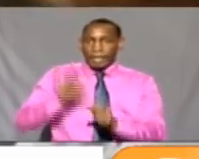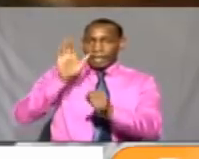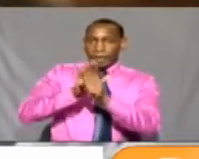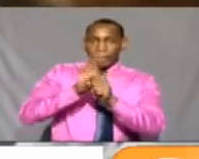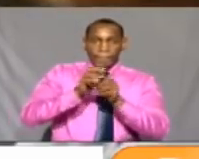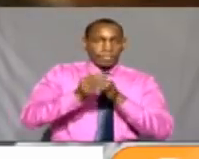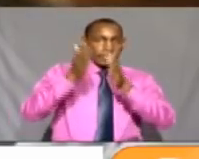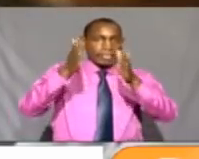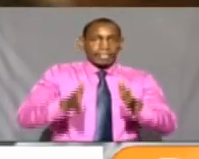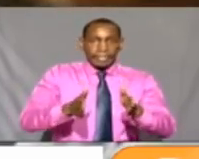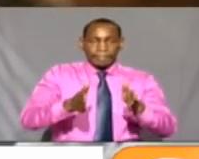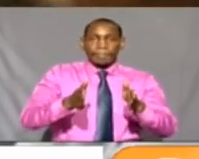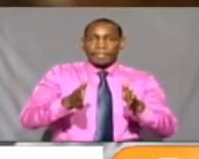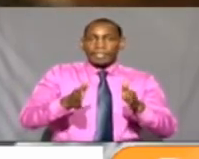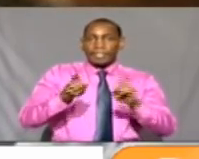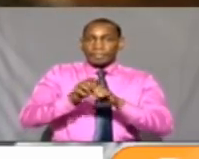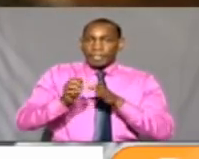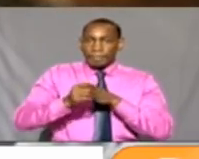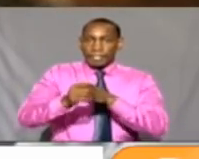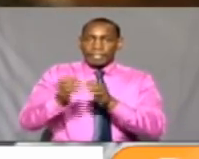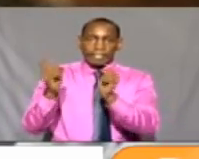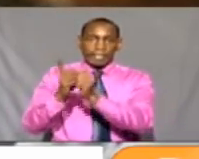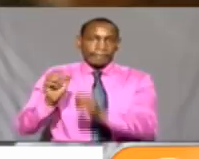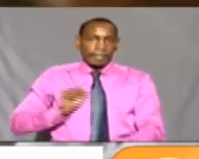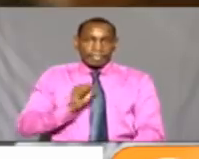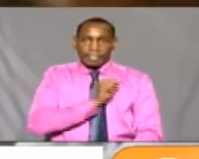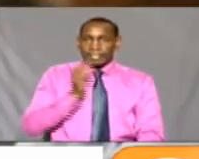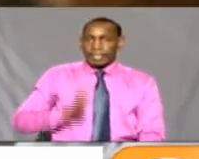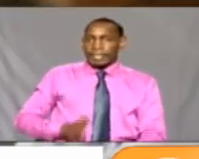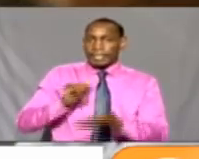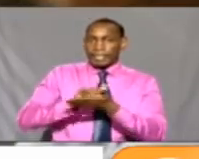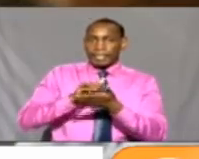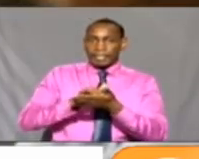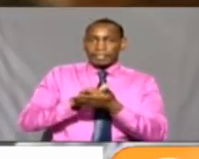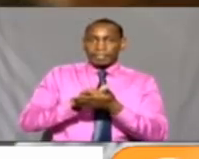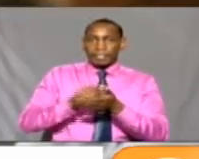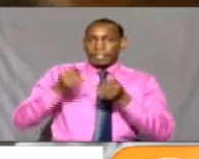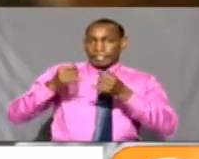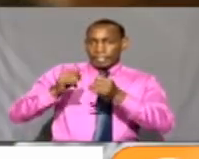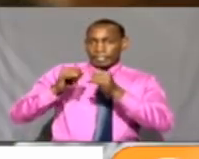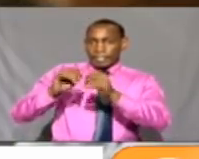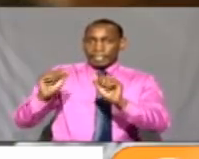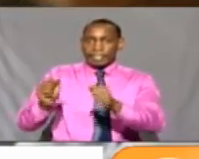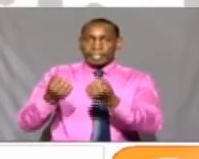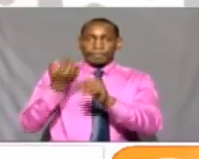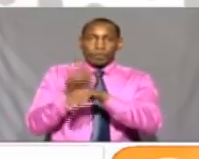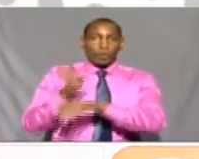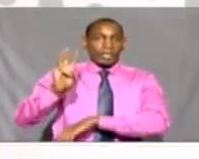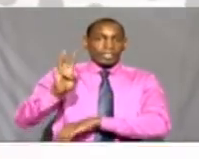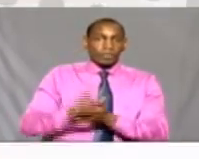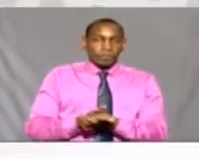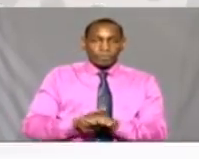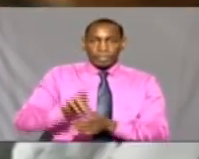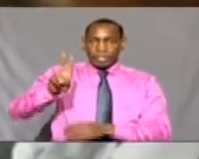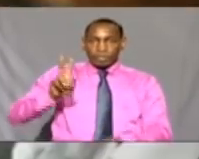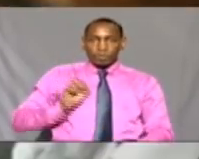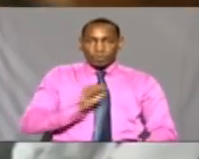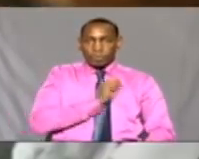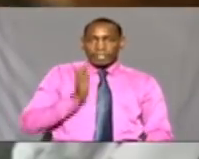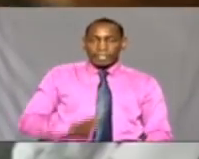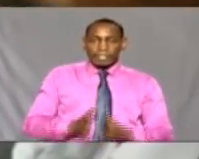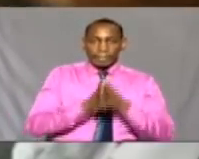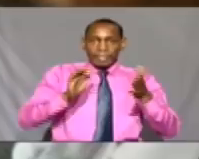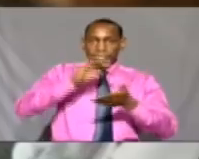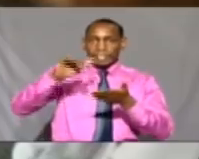Leader Kipchumba Murkomen, leading 11 senators who unsuccessfully tried to save Waititu. Two senators from the larger